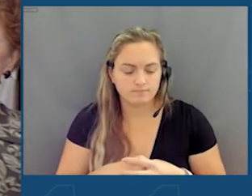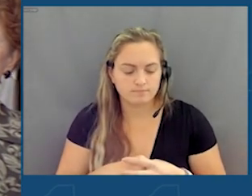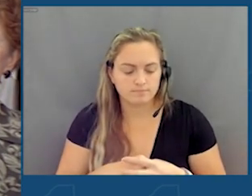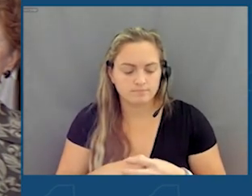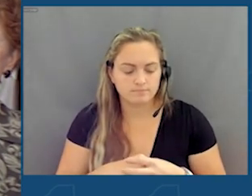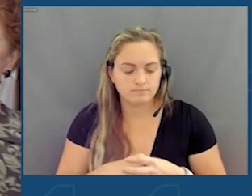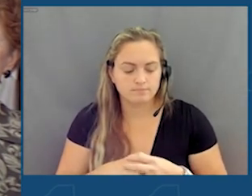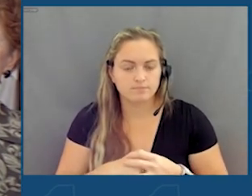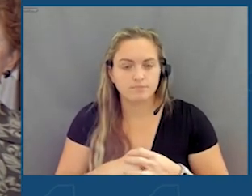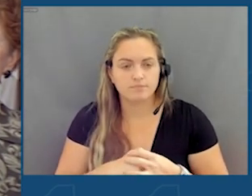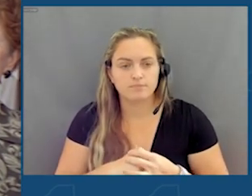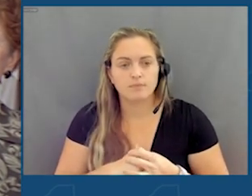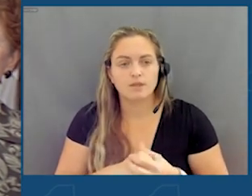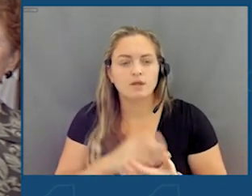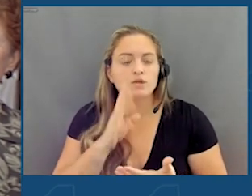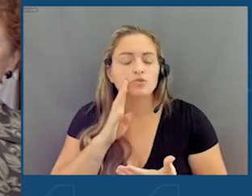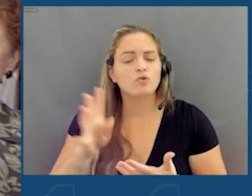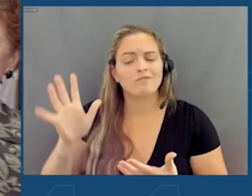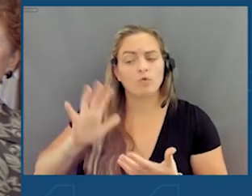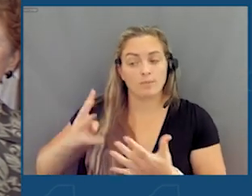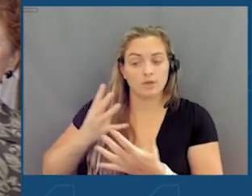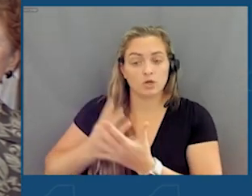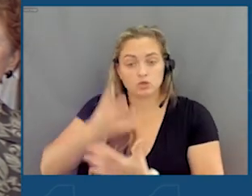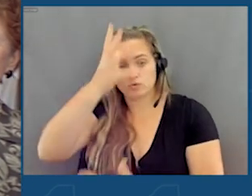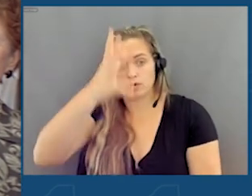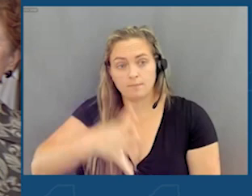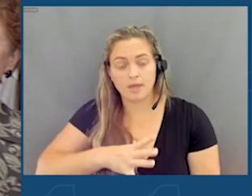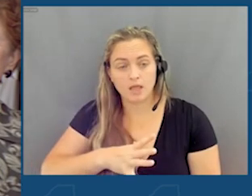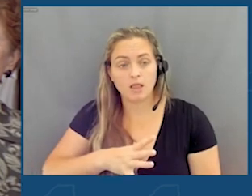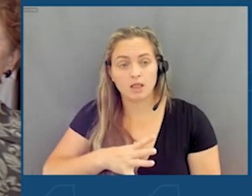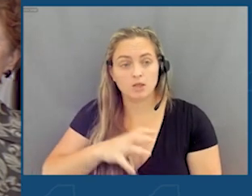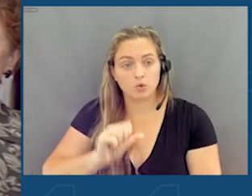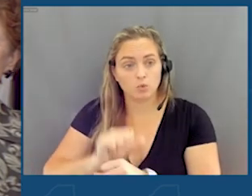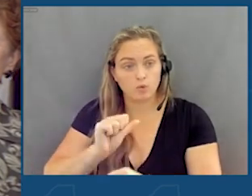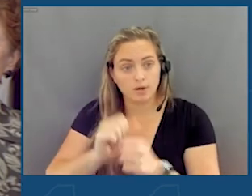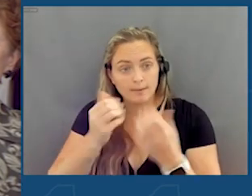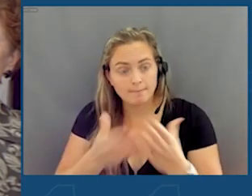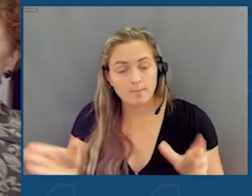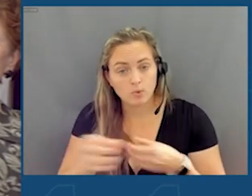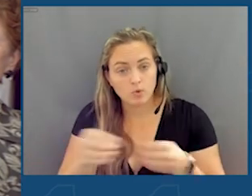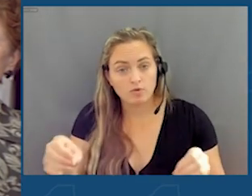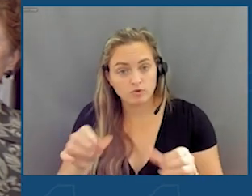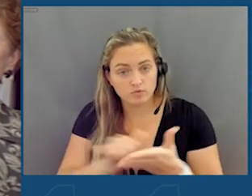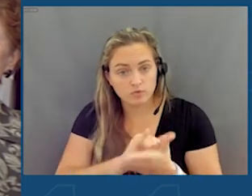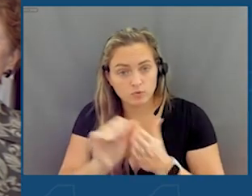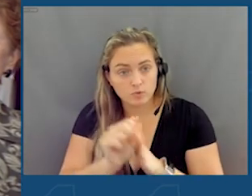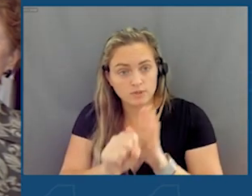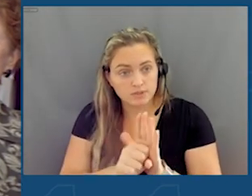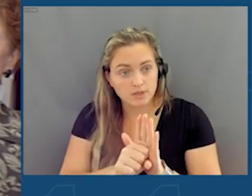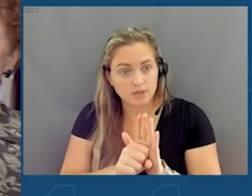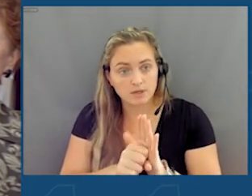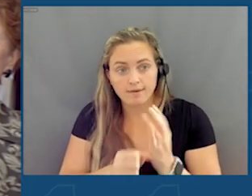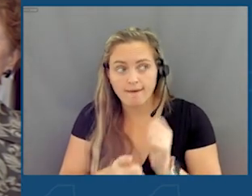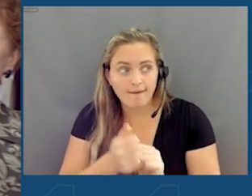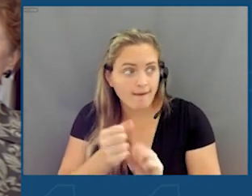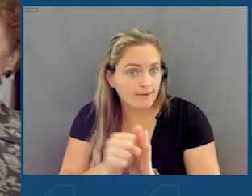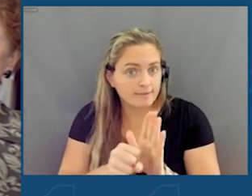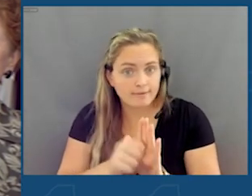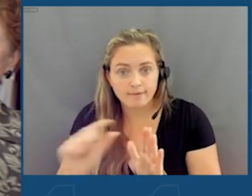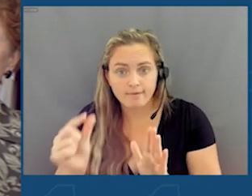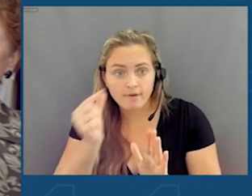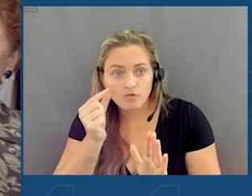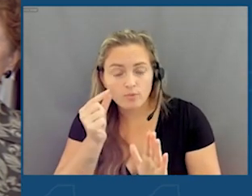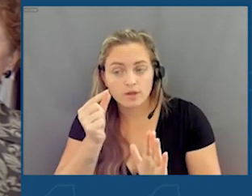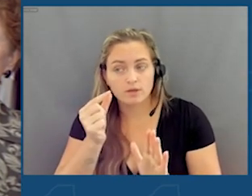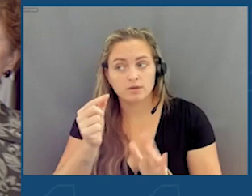formerly incarcerated male to serve in public office in New York State and any state government in the